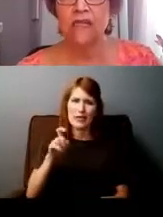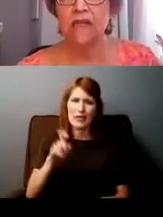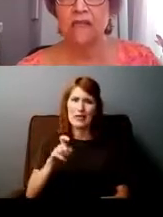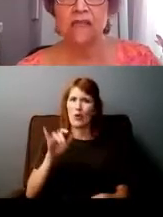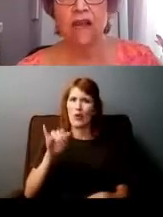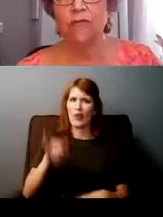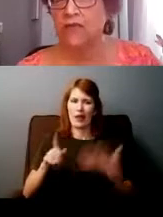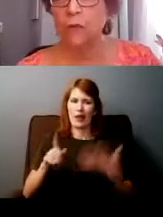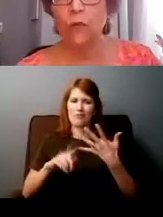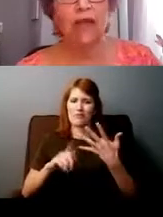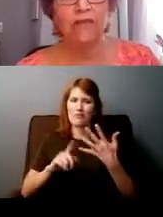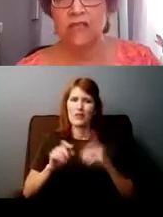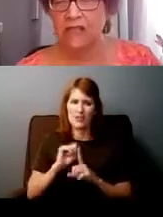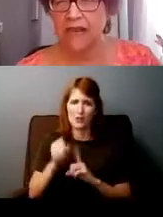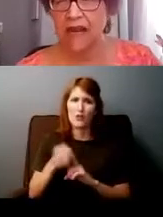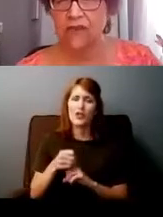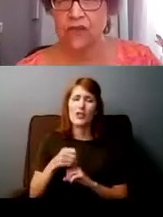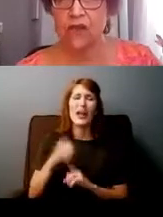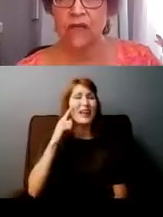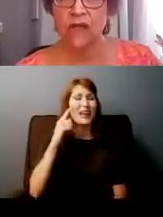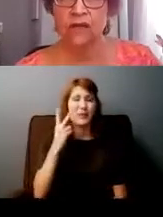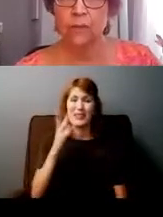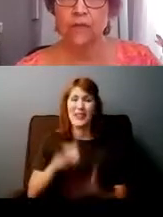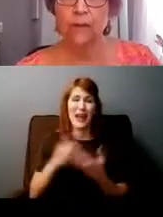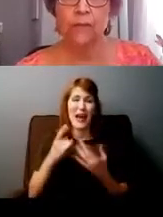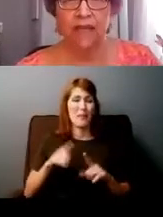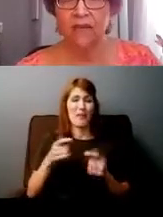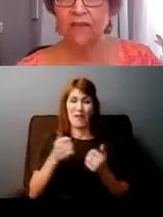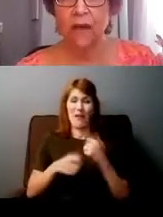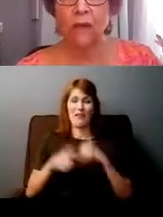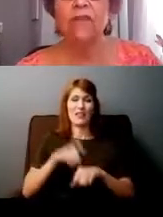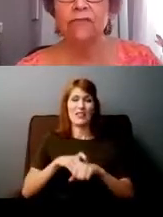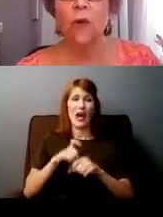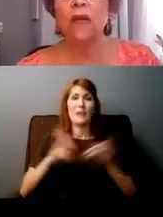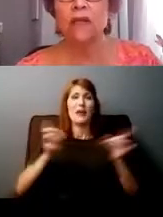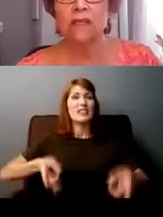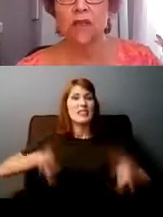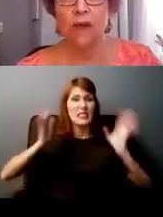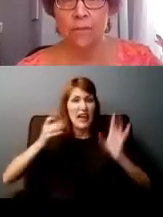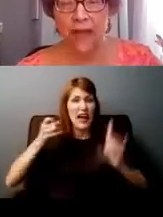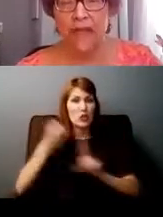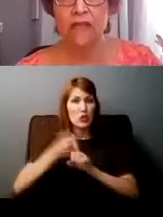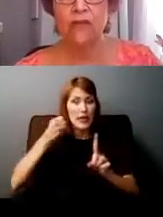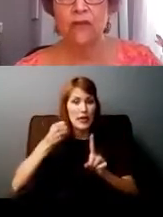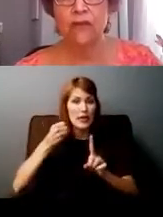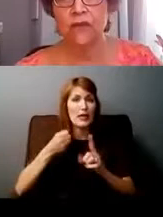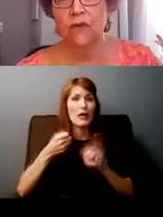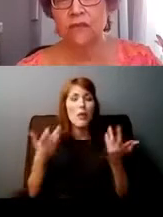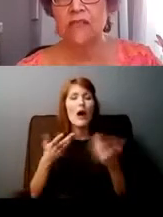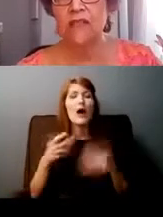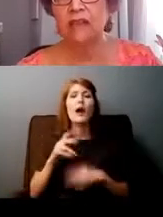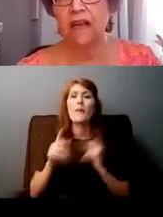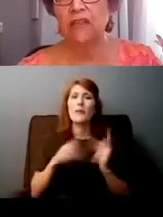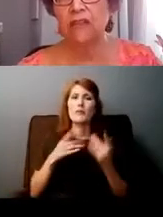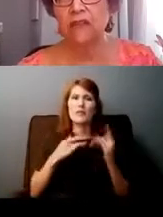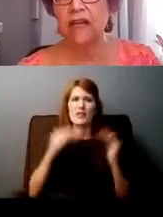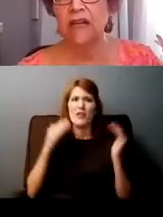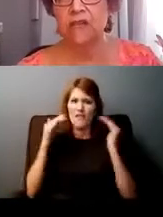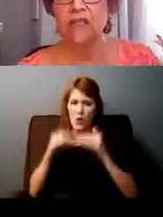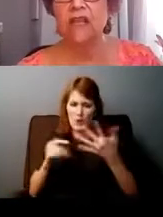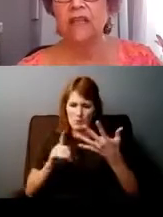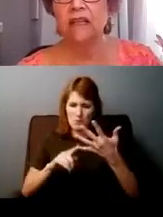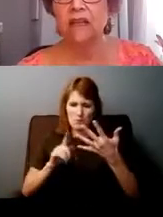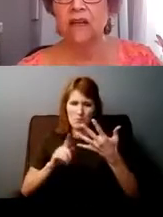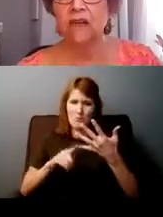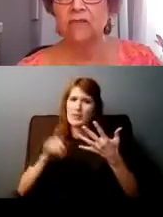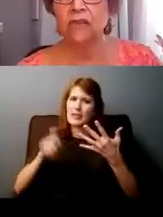we see this every time we have a disaster, that people get very focused on making sure that those physiological needs